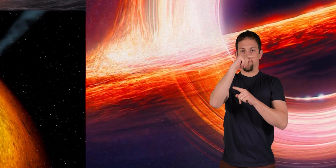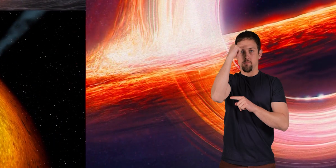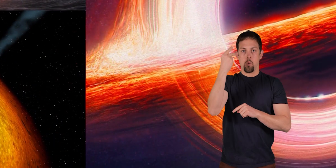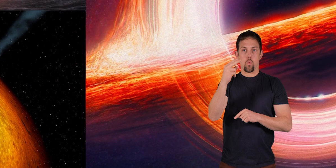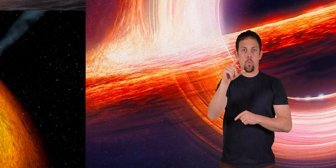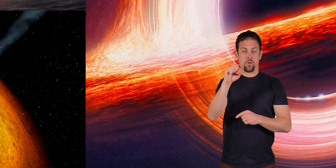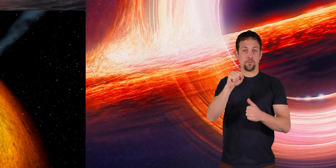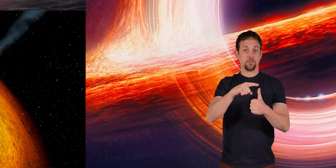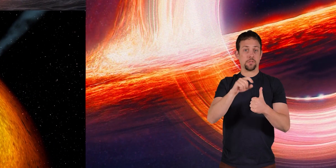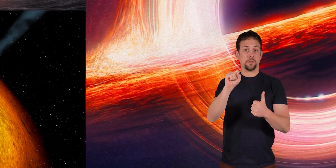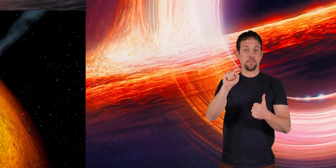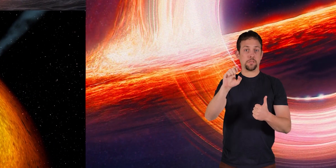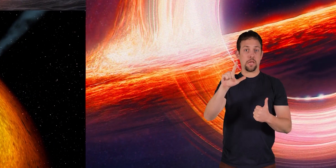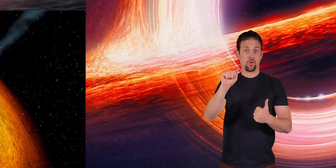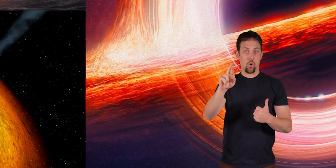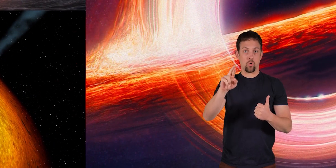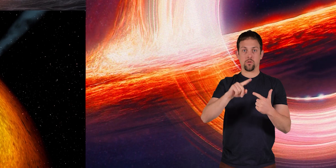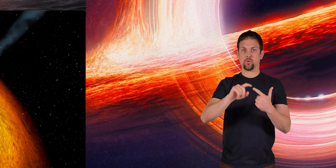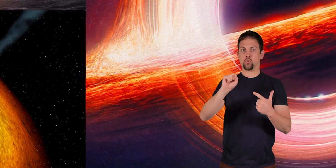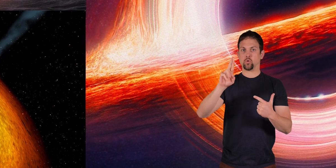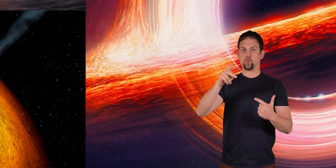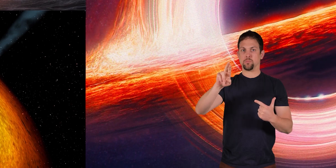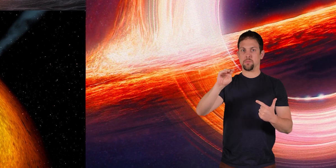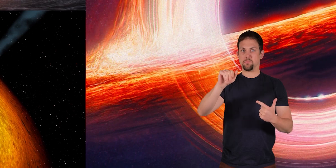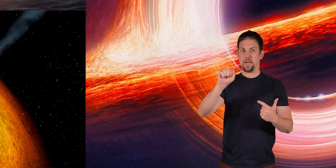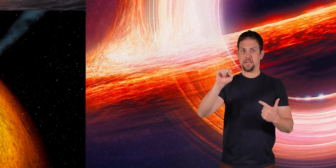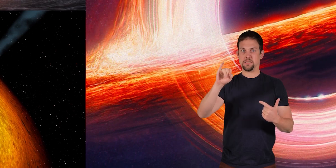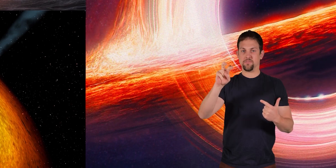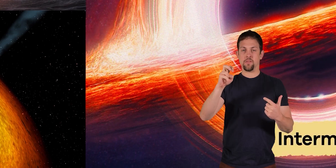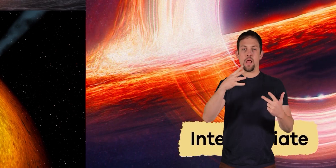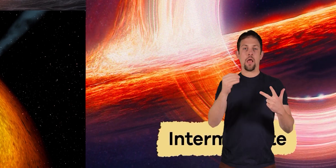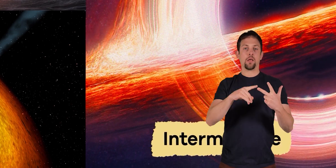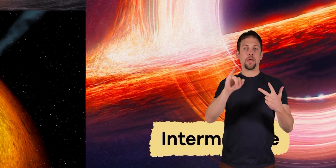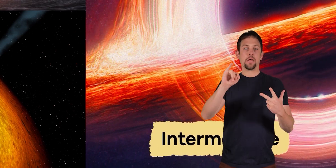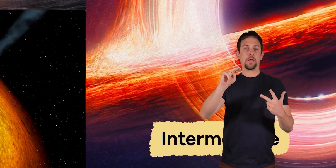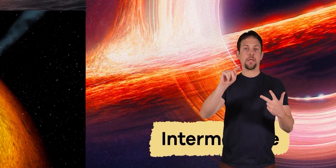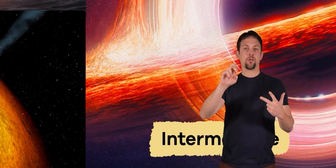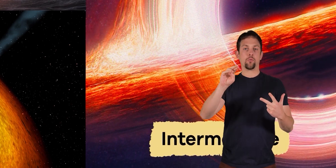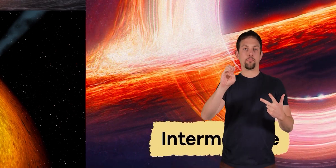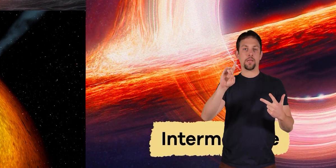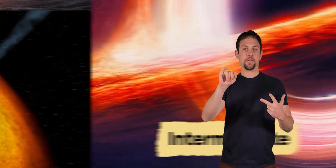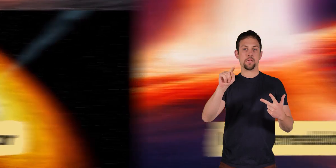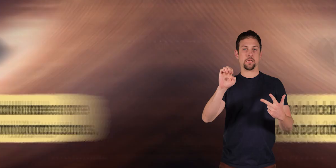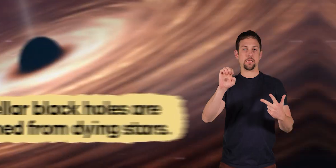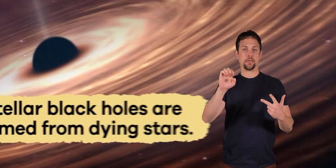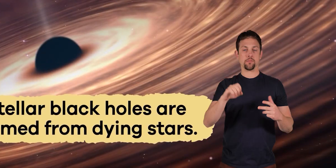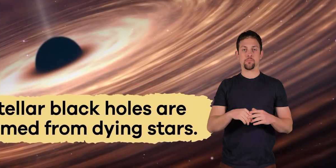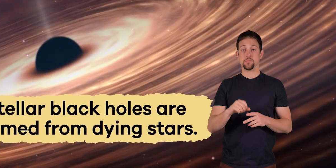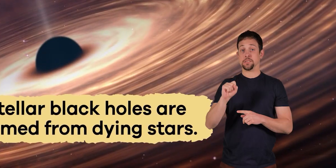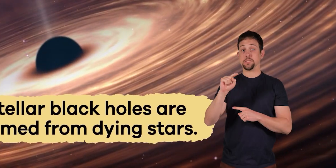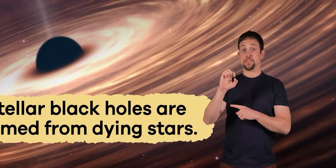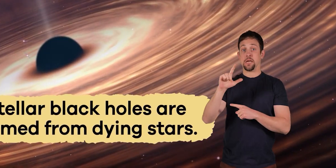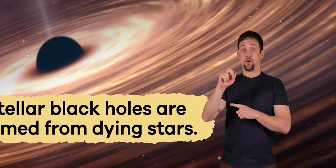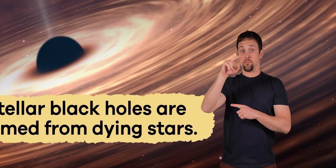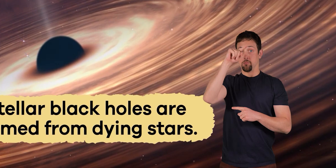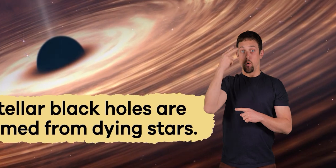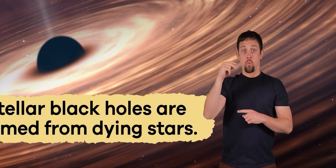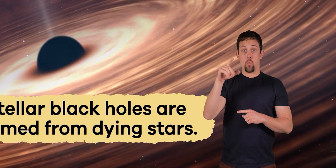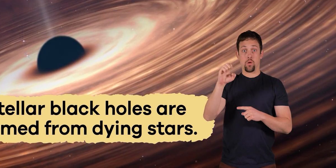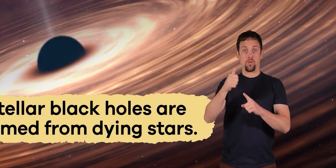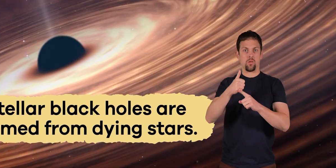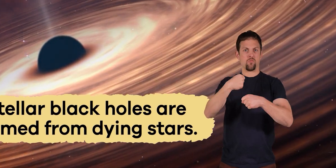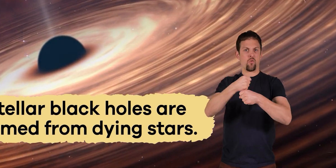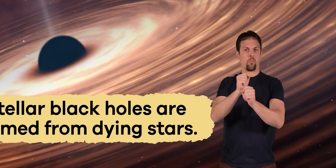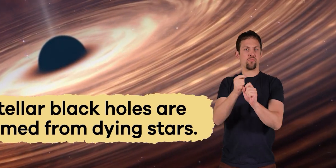of black holes. Stellar, supermassive, and intermediate. Stellar black holes